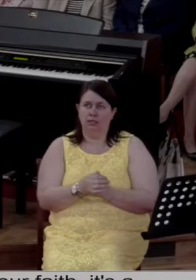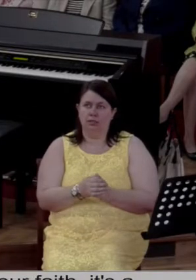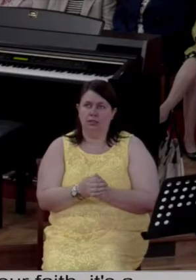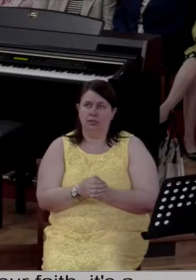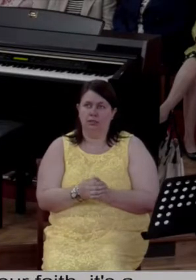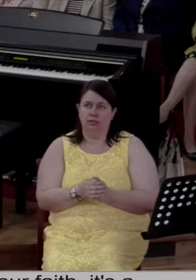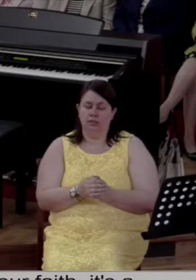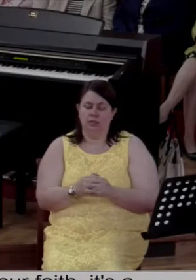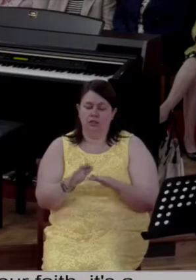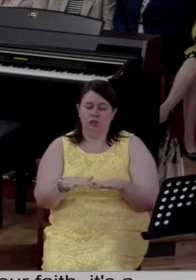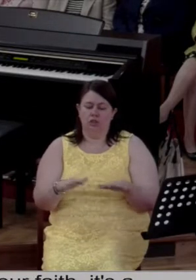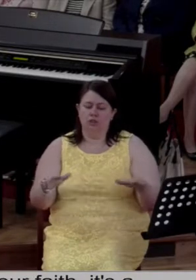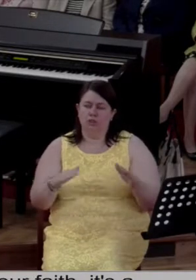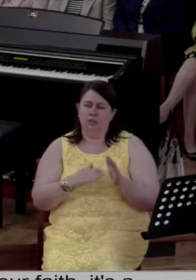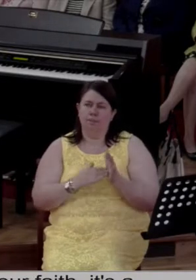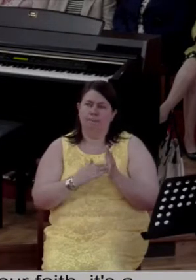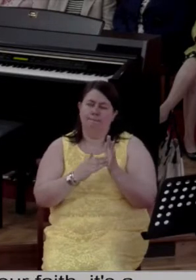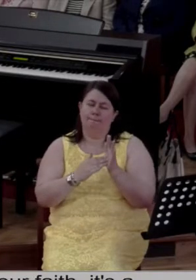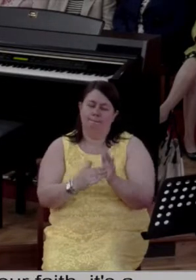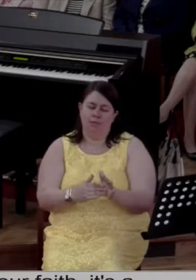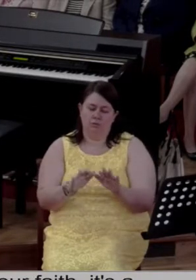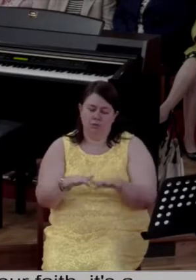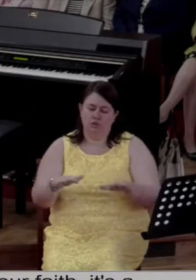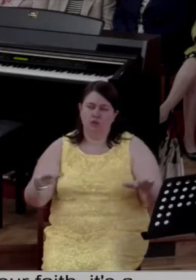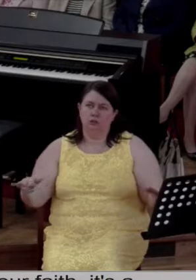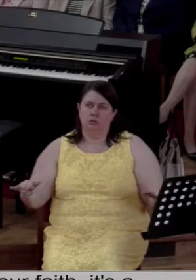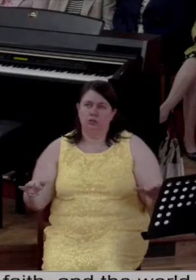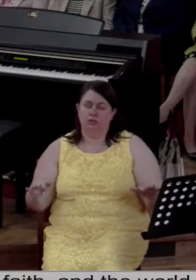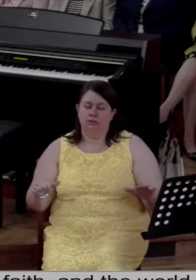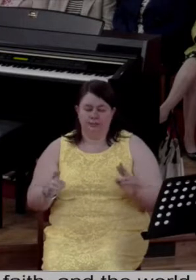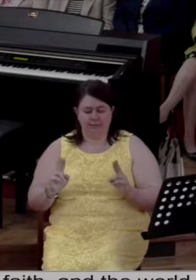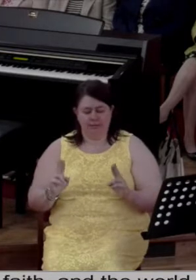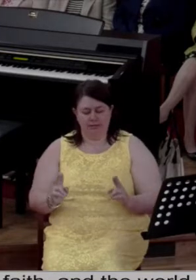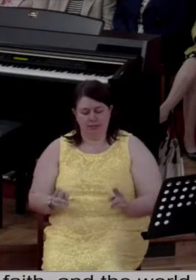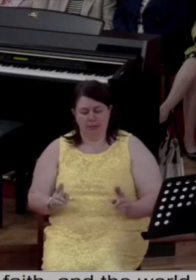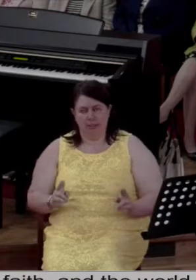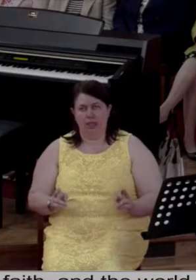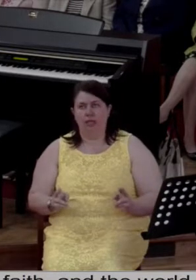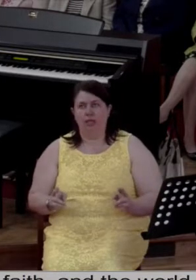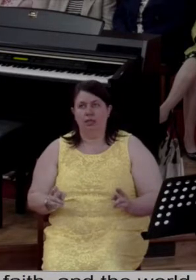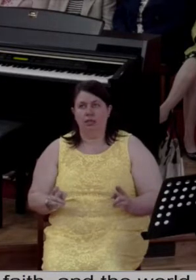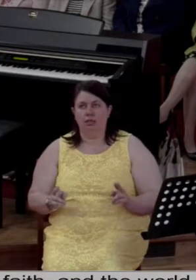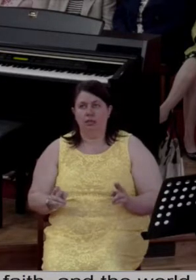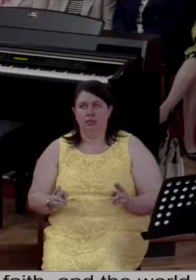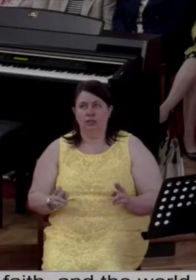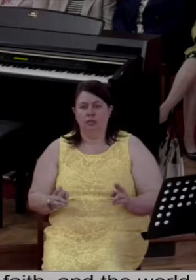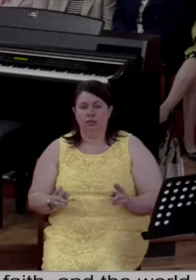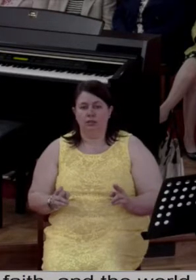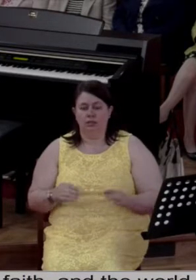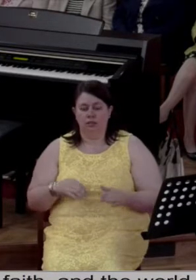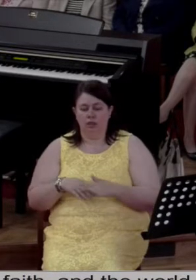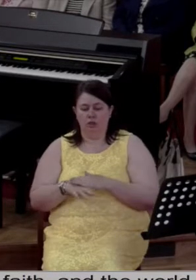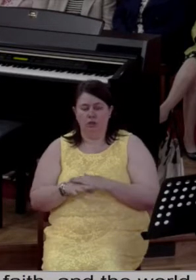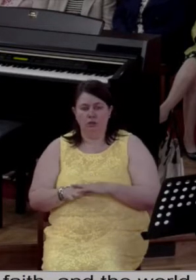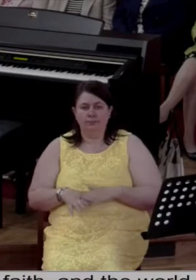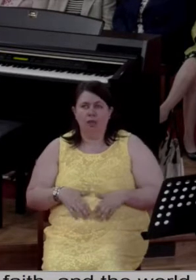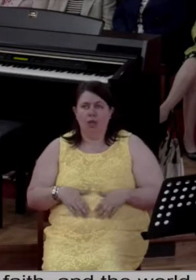Children, millions of them, dying through